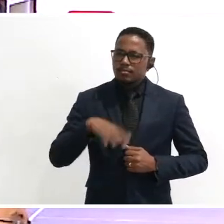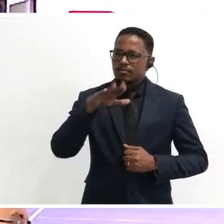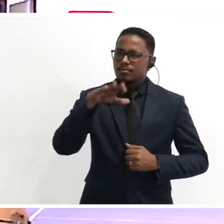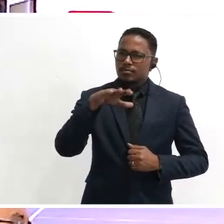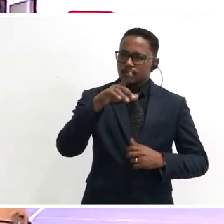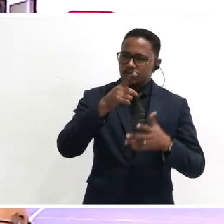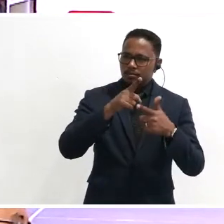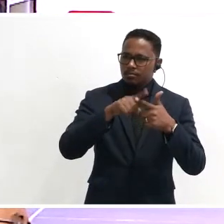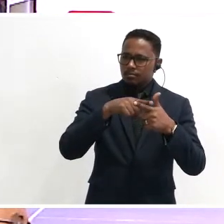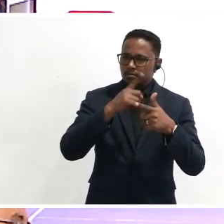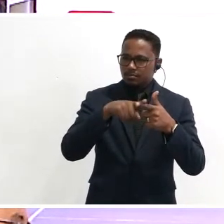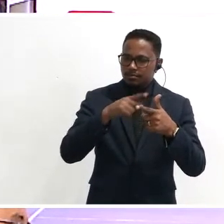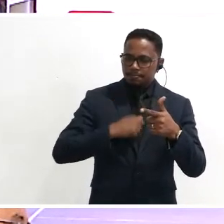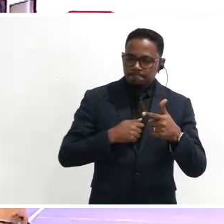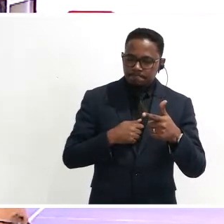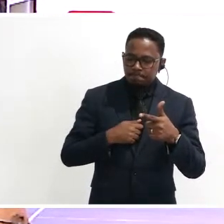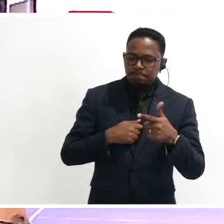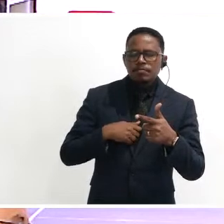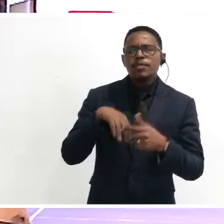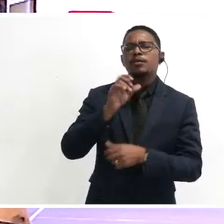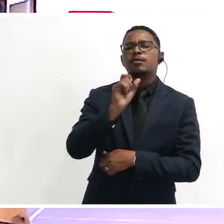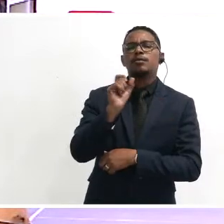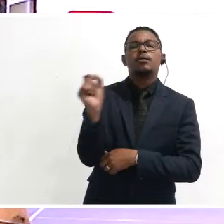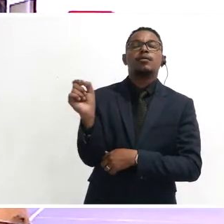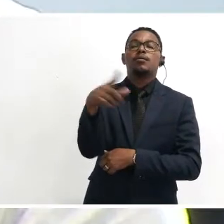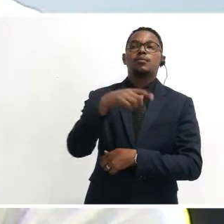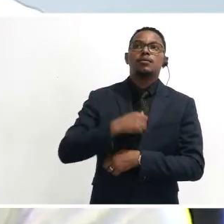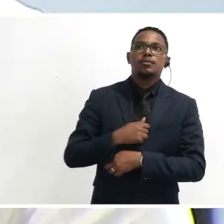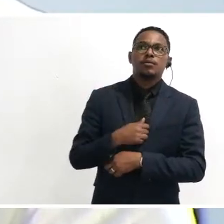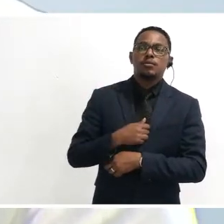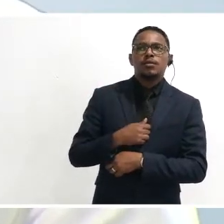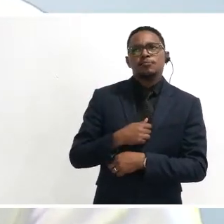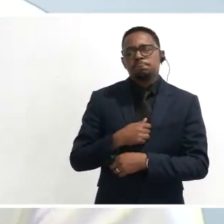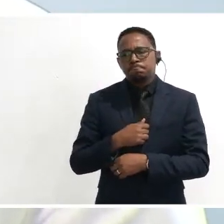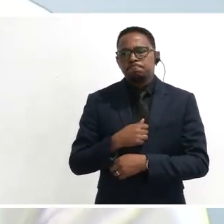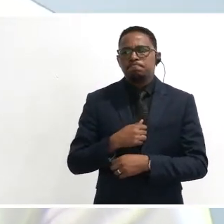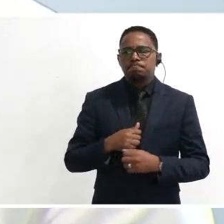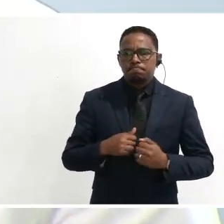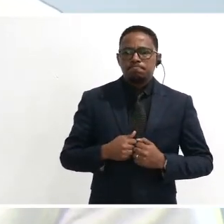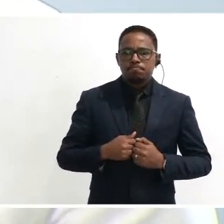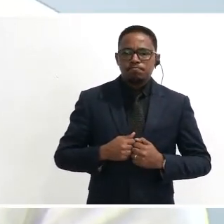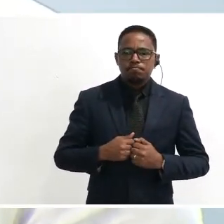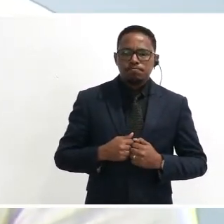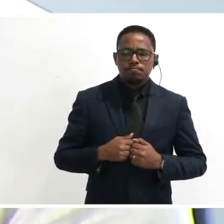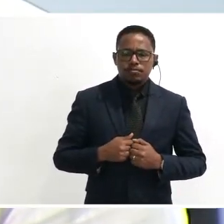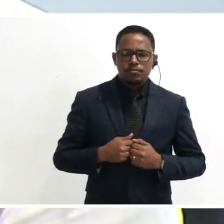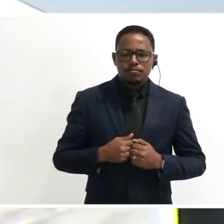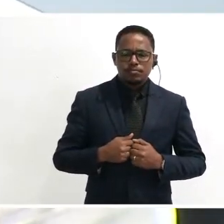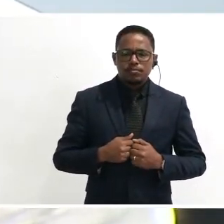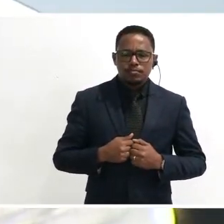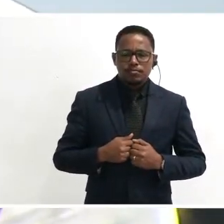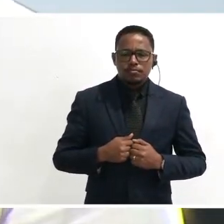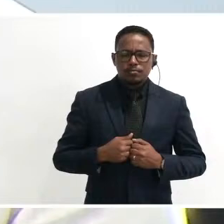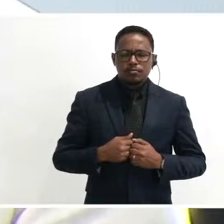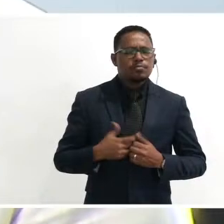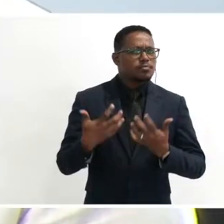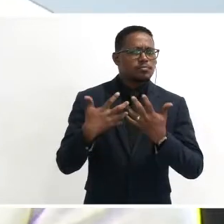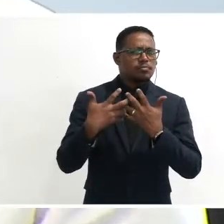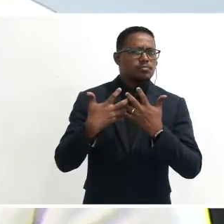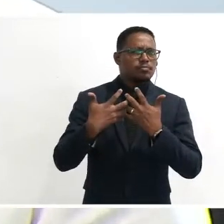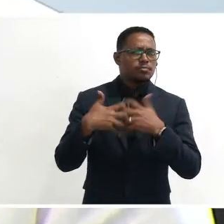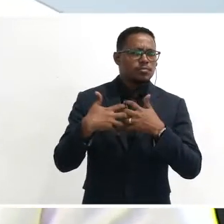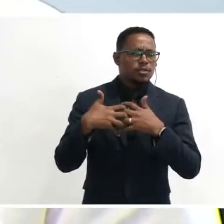is, what is your outlook on the legacy chips industry, and if you feel that might be a path